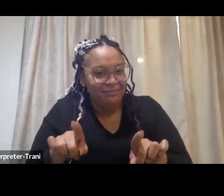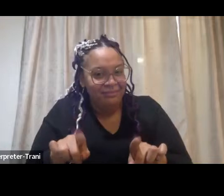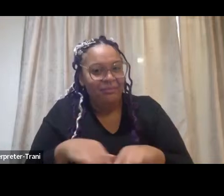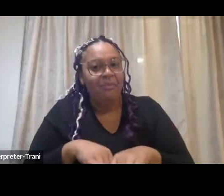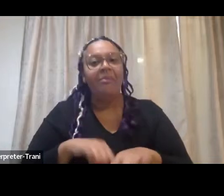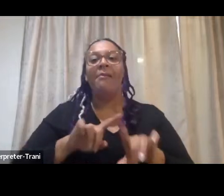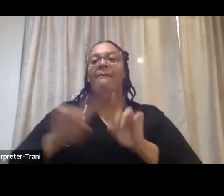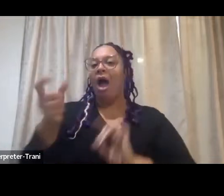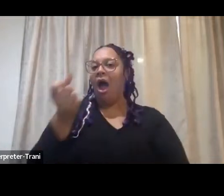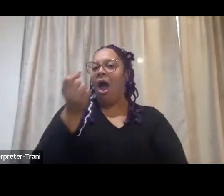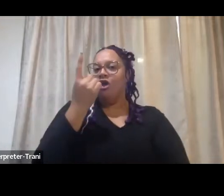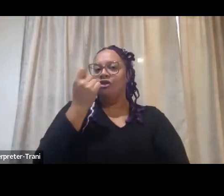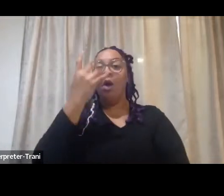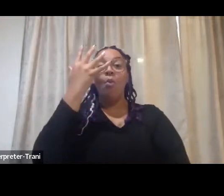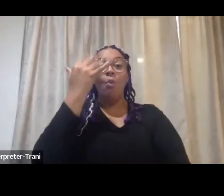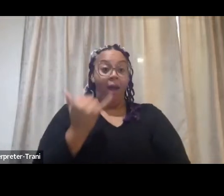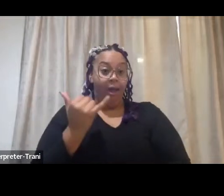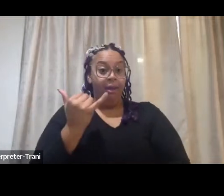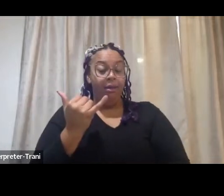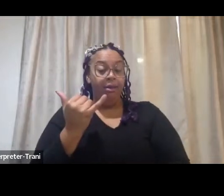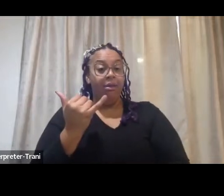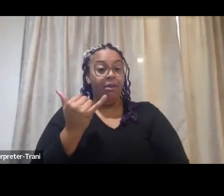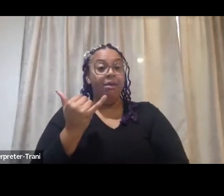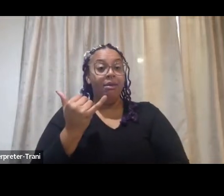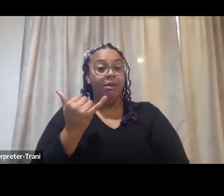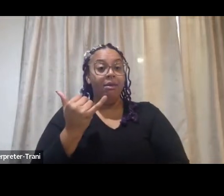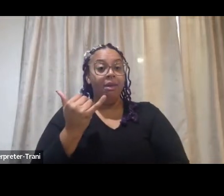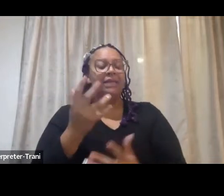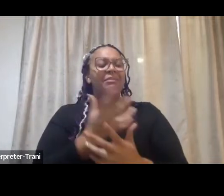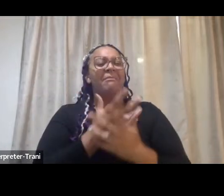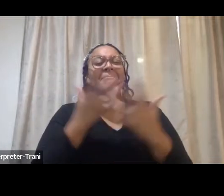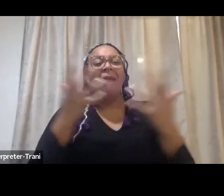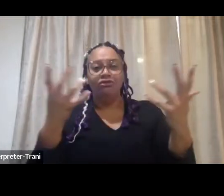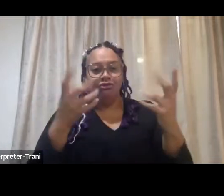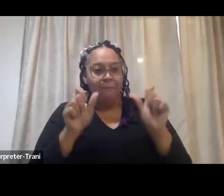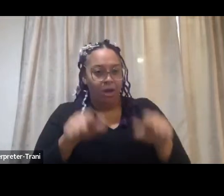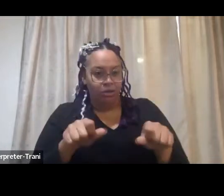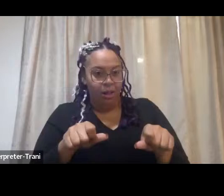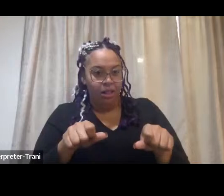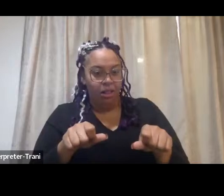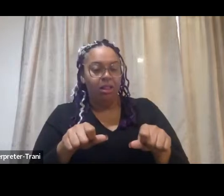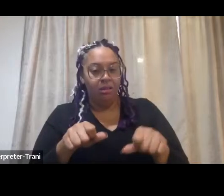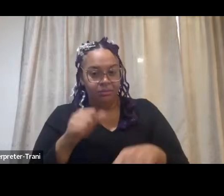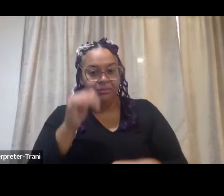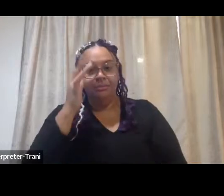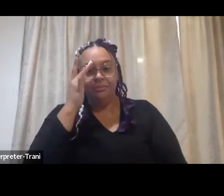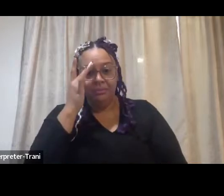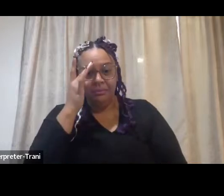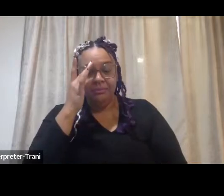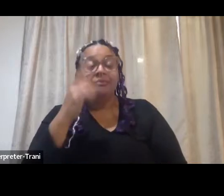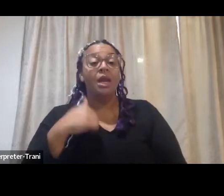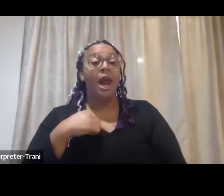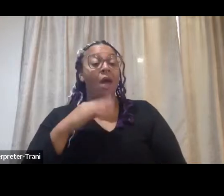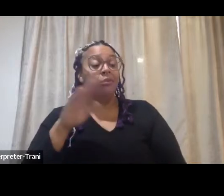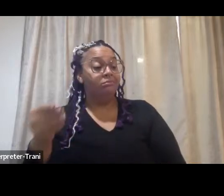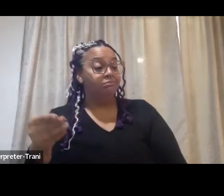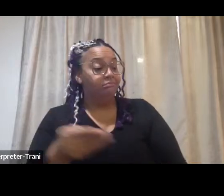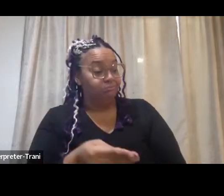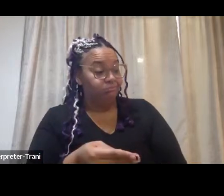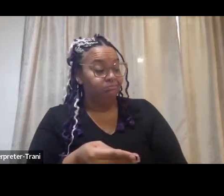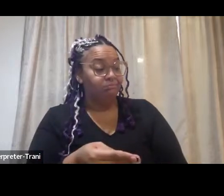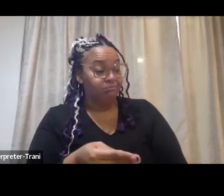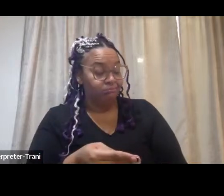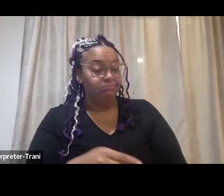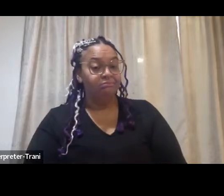But understand why as much as you can. Okay. I'll put that in here.